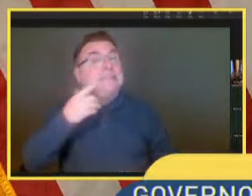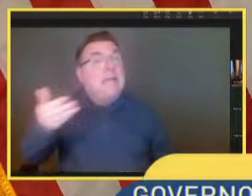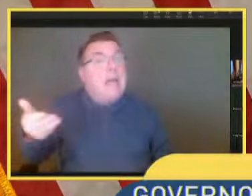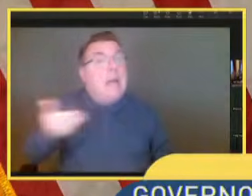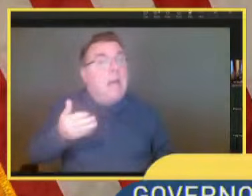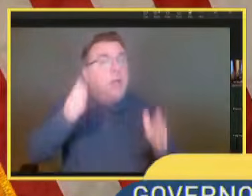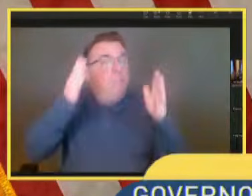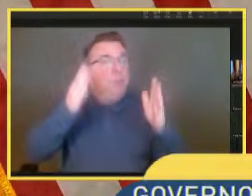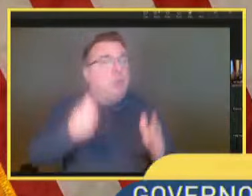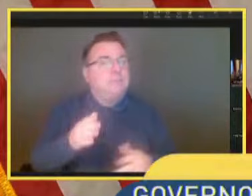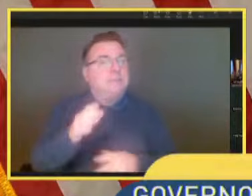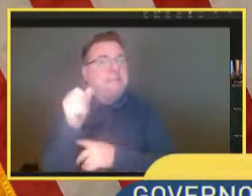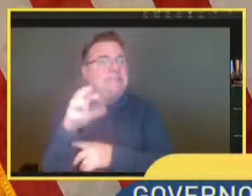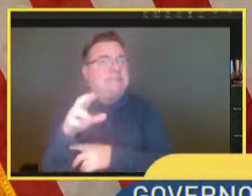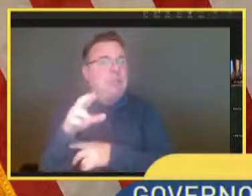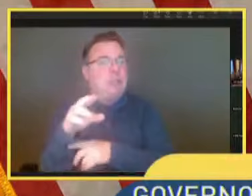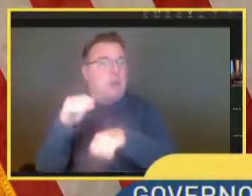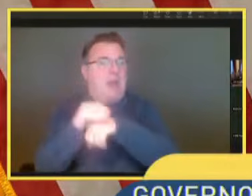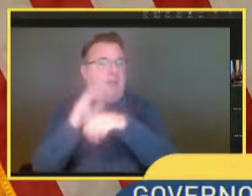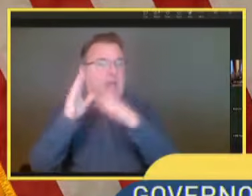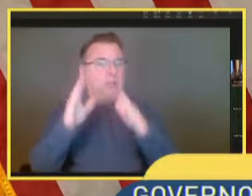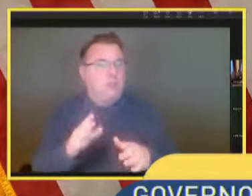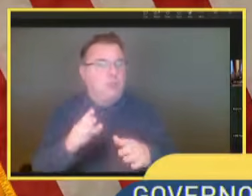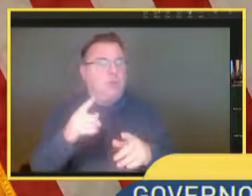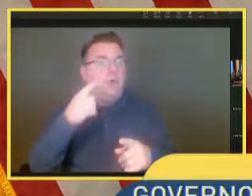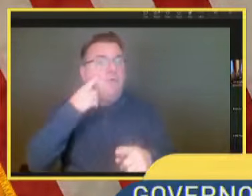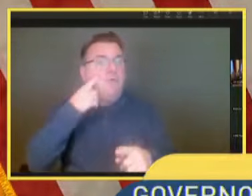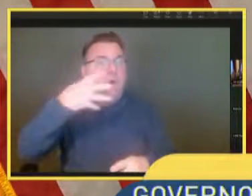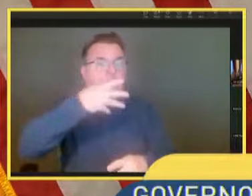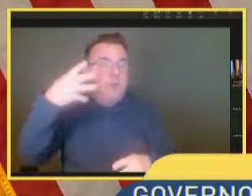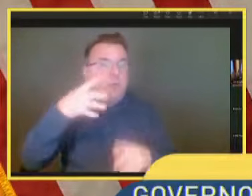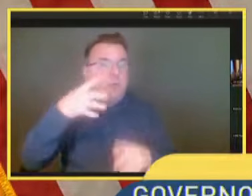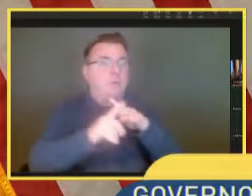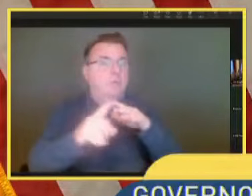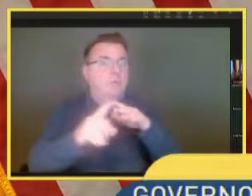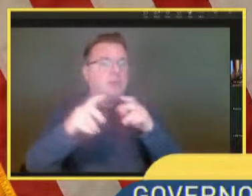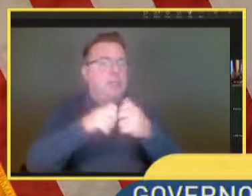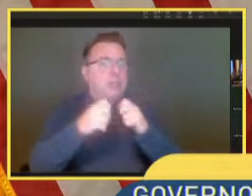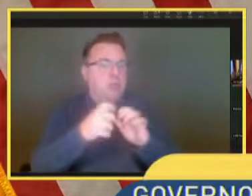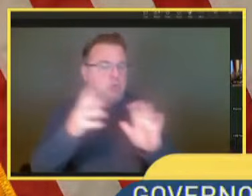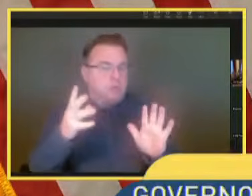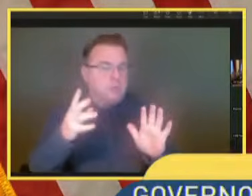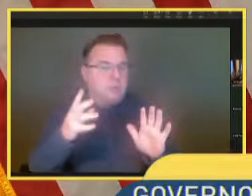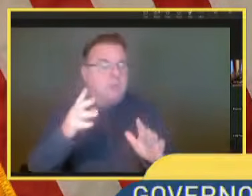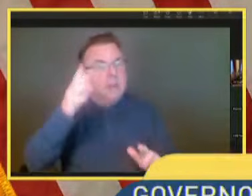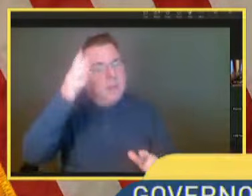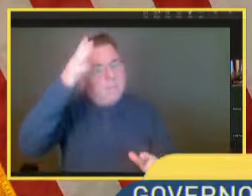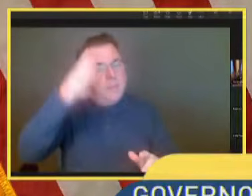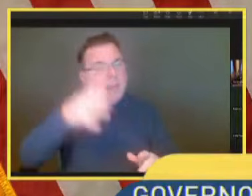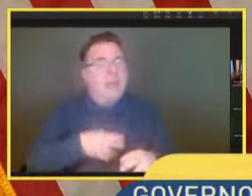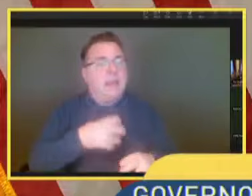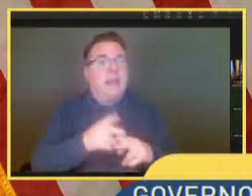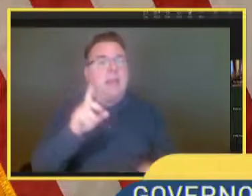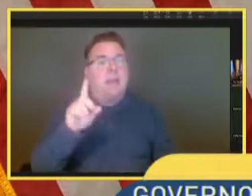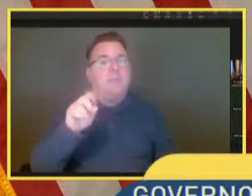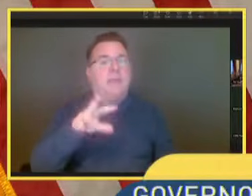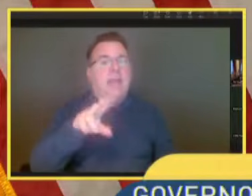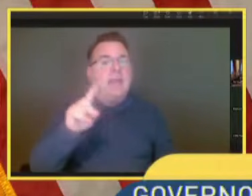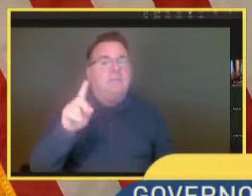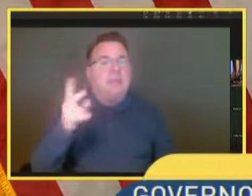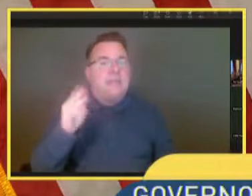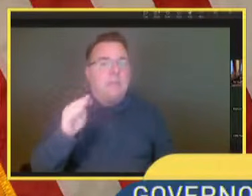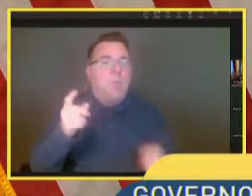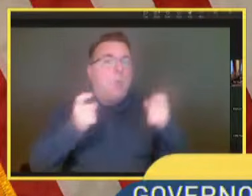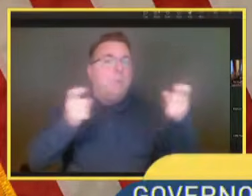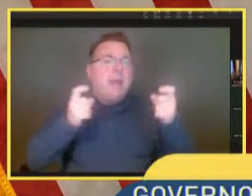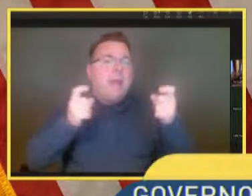advisor specifically for immigrant and refugee issues. David Kim will handle our work on immigration policy.